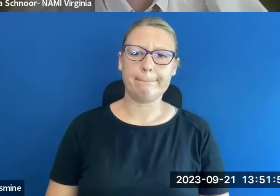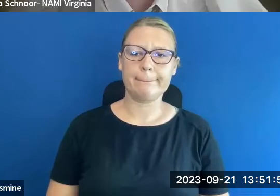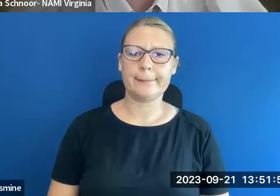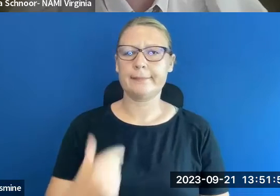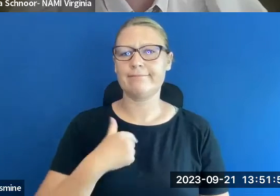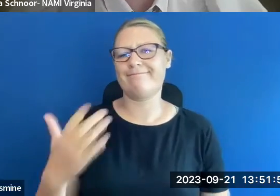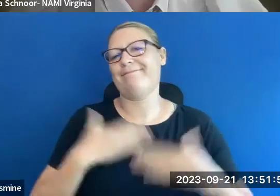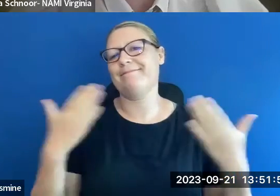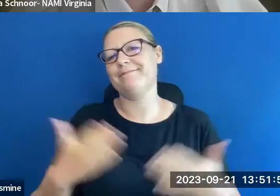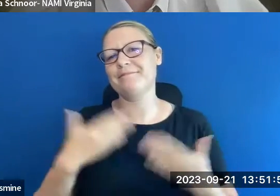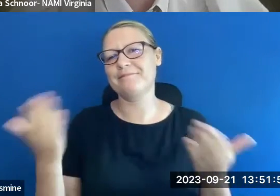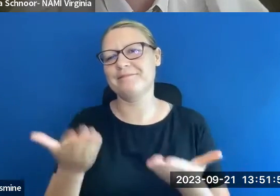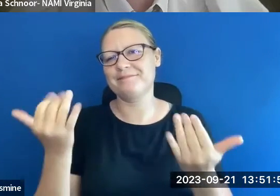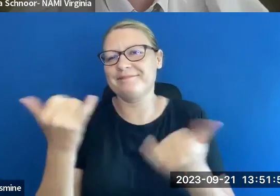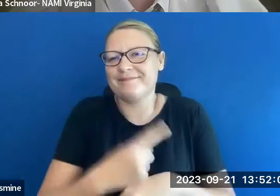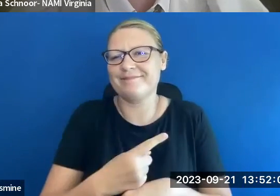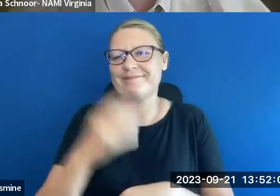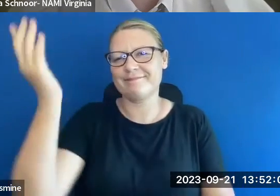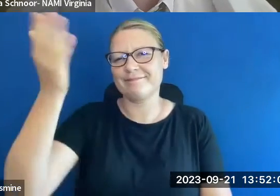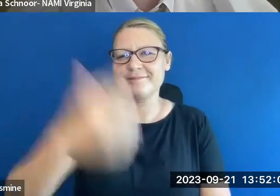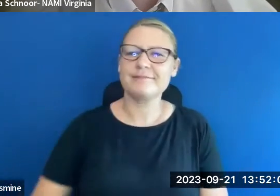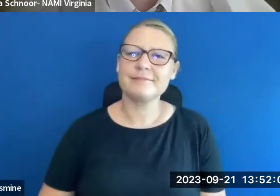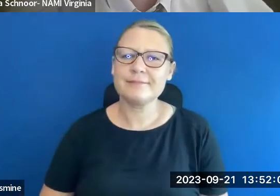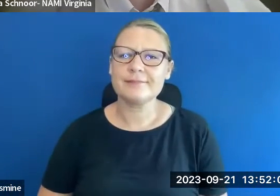I'm really happy to be here to speak with you guys today.